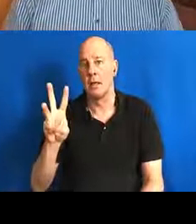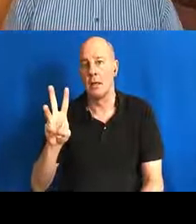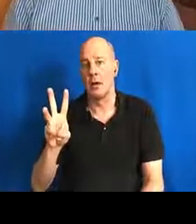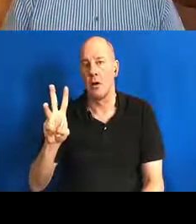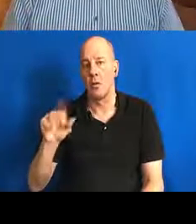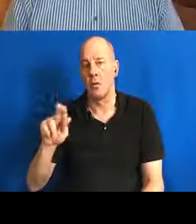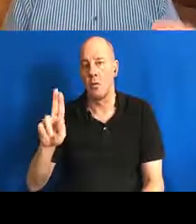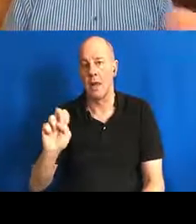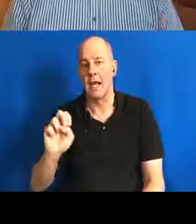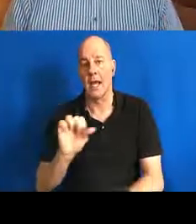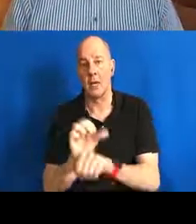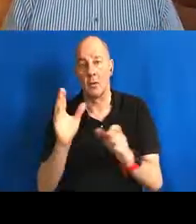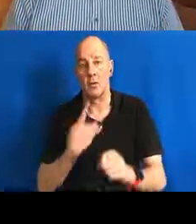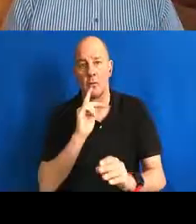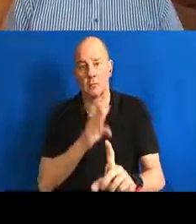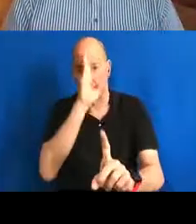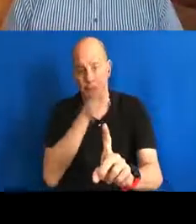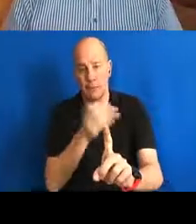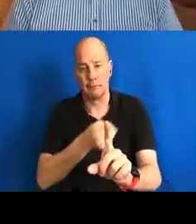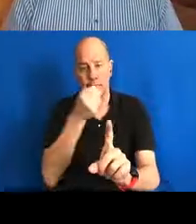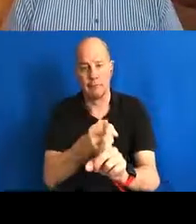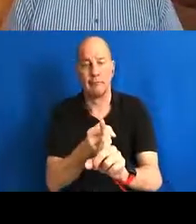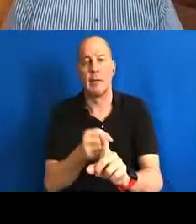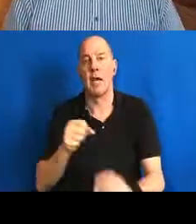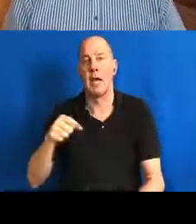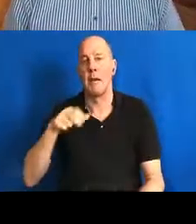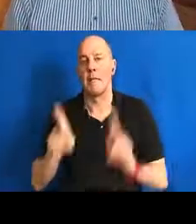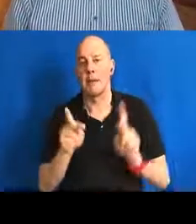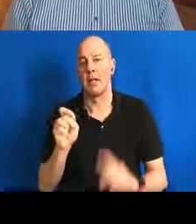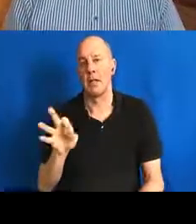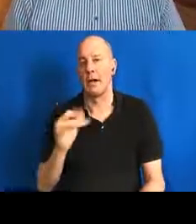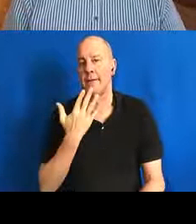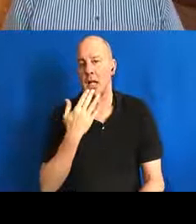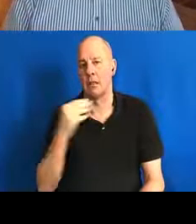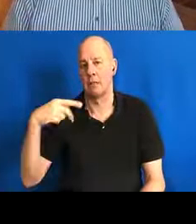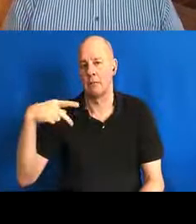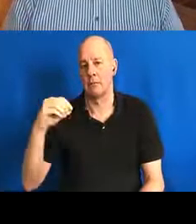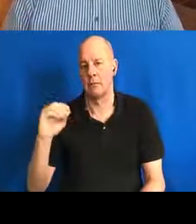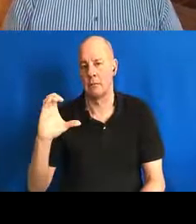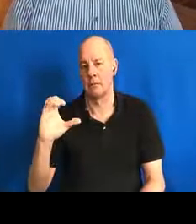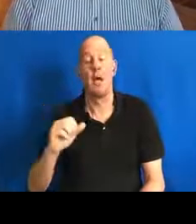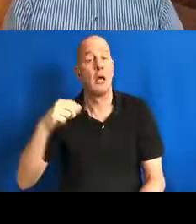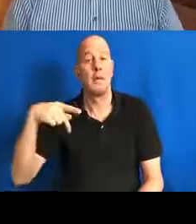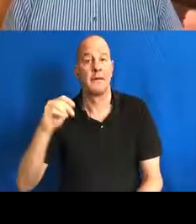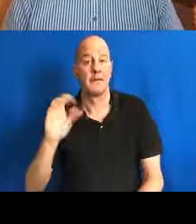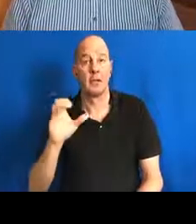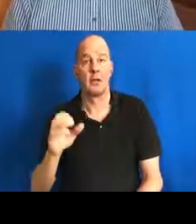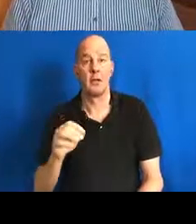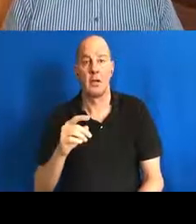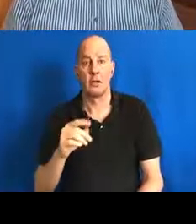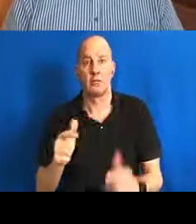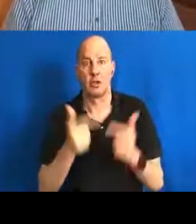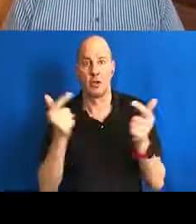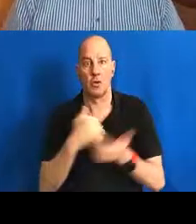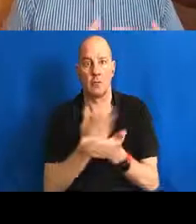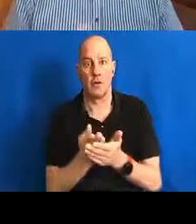impacting people of color, and that people of color were making up a large proportion of those